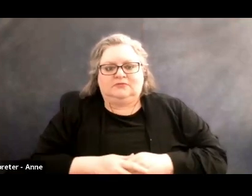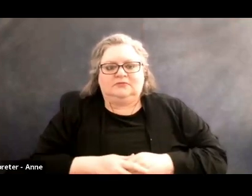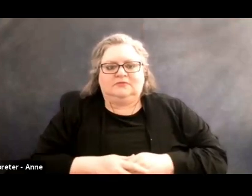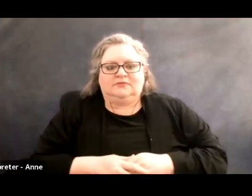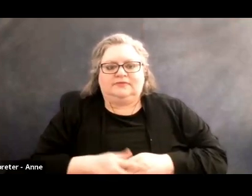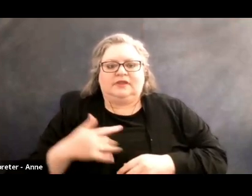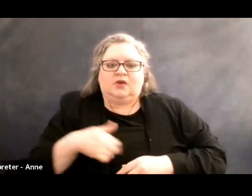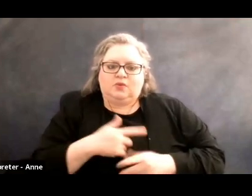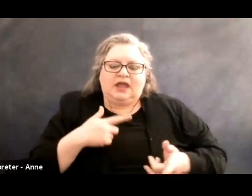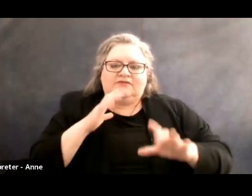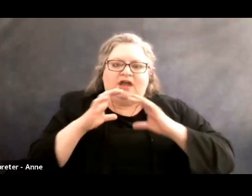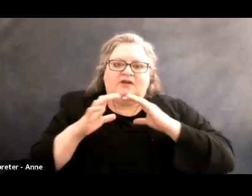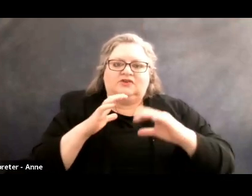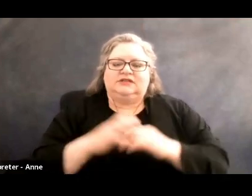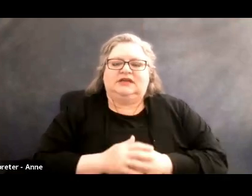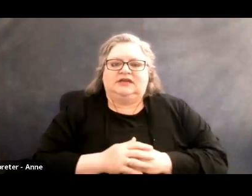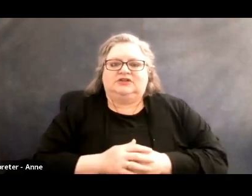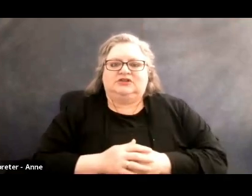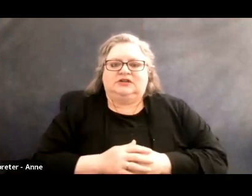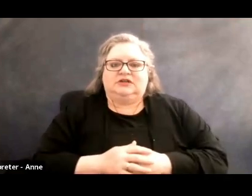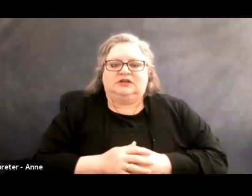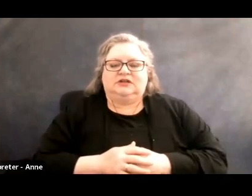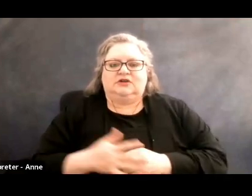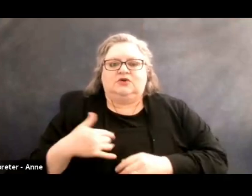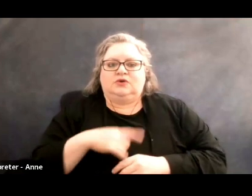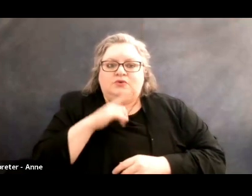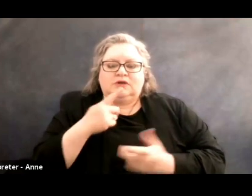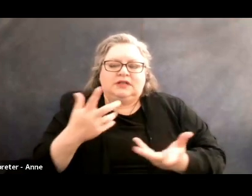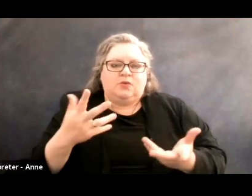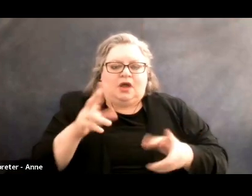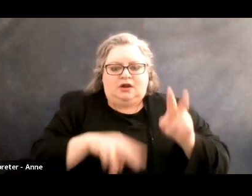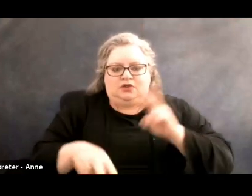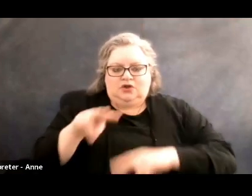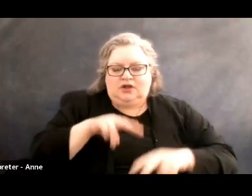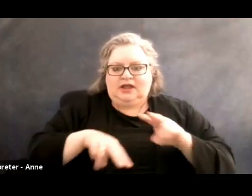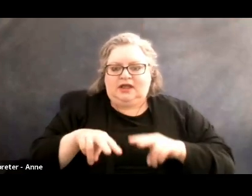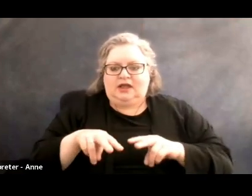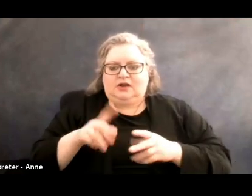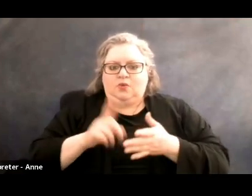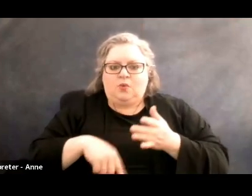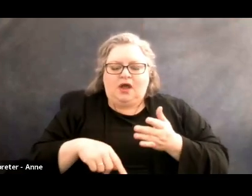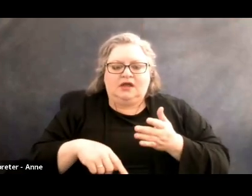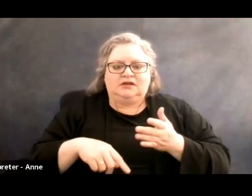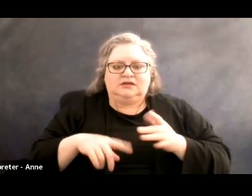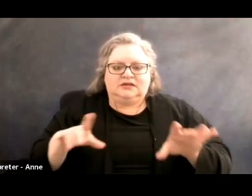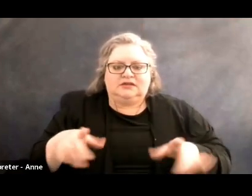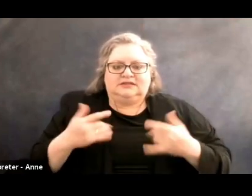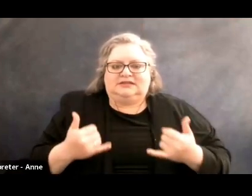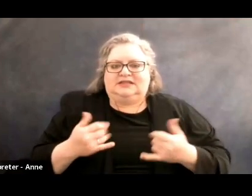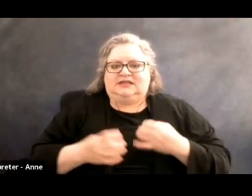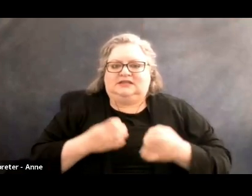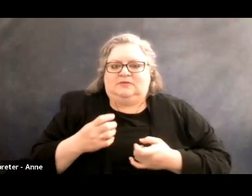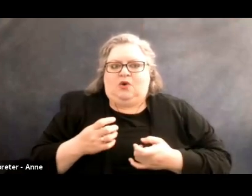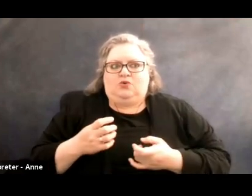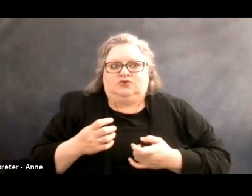have conversations where we want to really look at, what does this emotional state